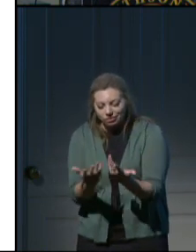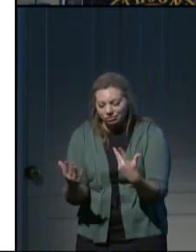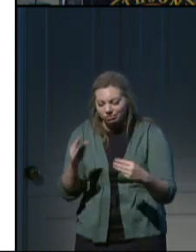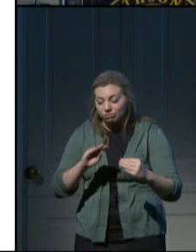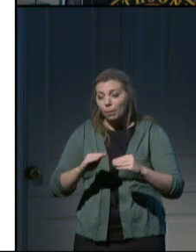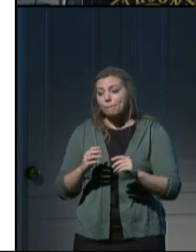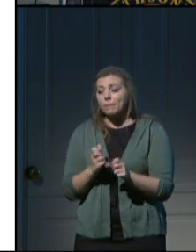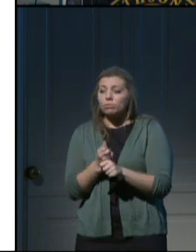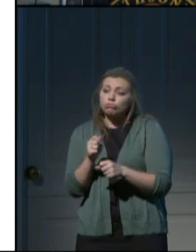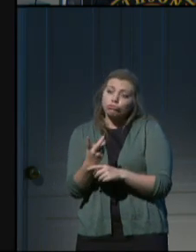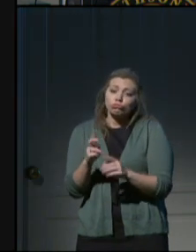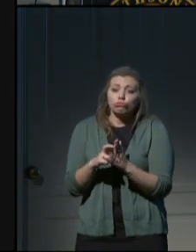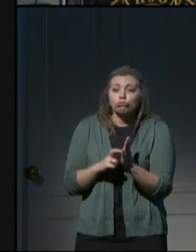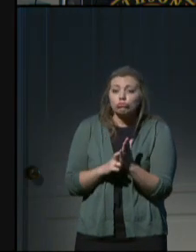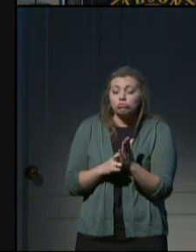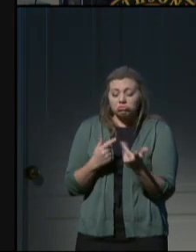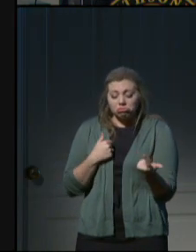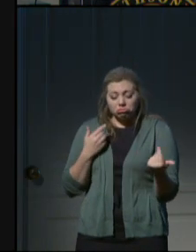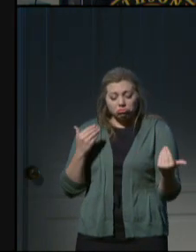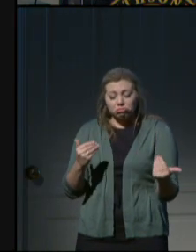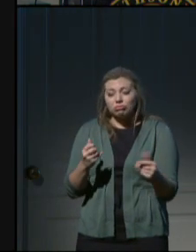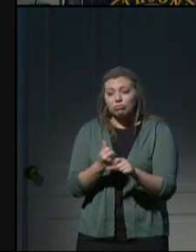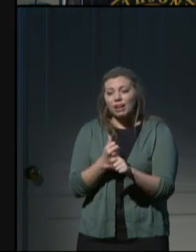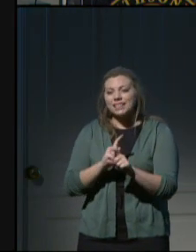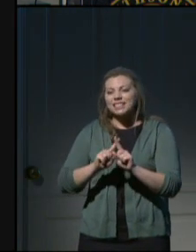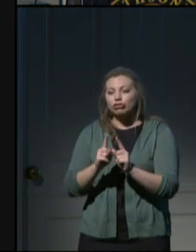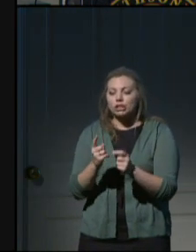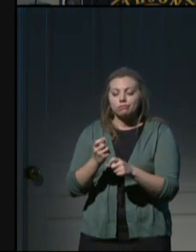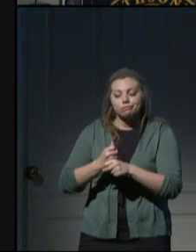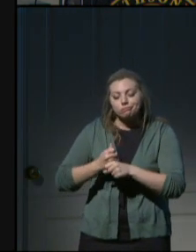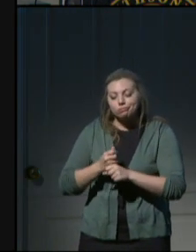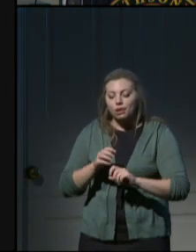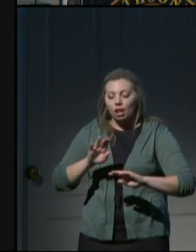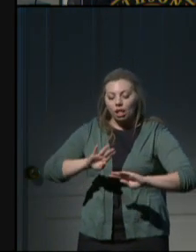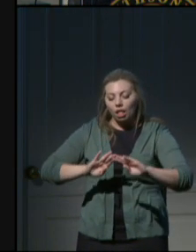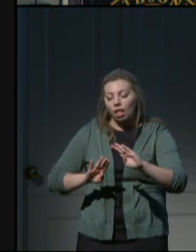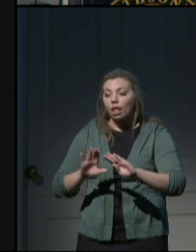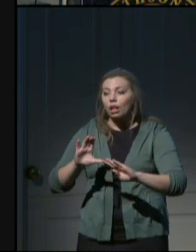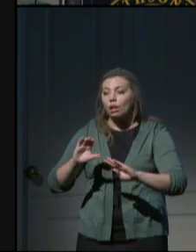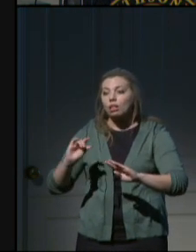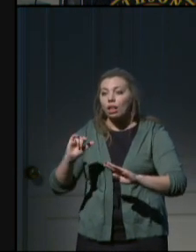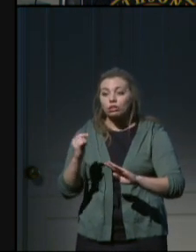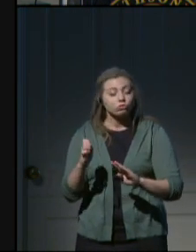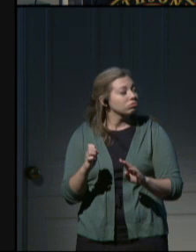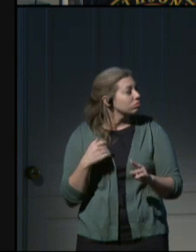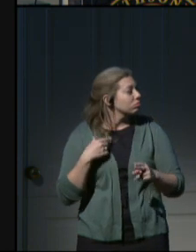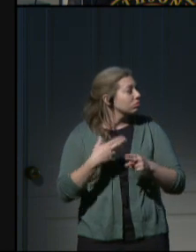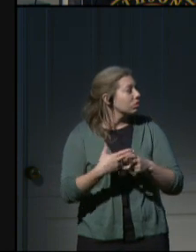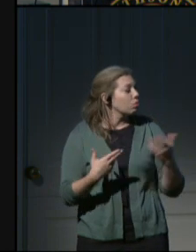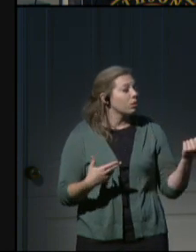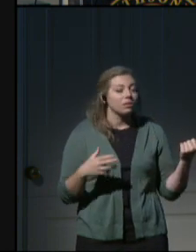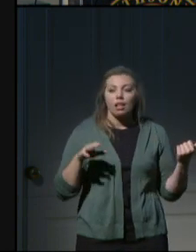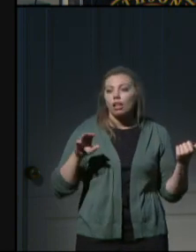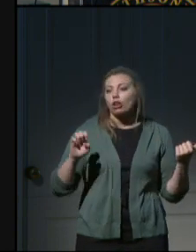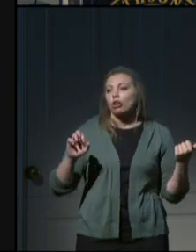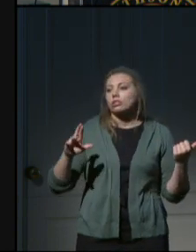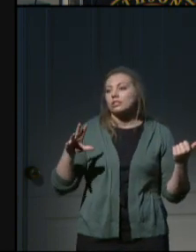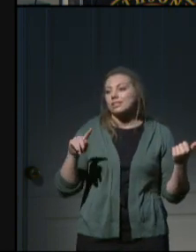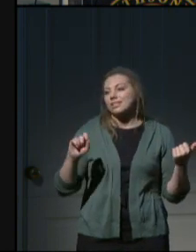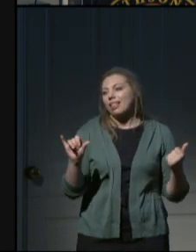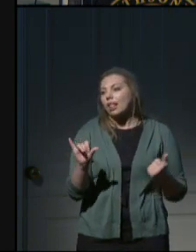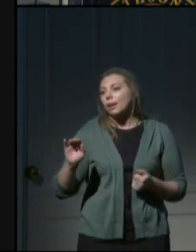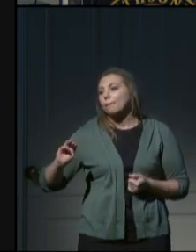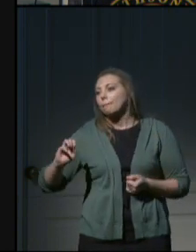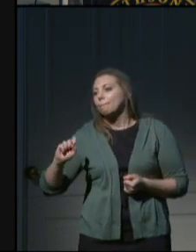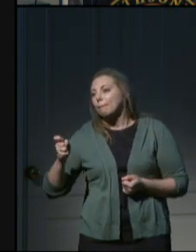few rules around it, and then I can create these generative collages where I call this tool Ernst, like Max Ernst, because of course he